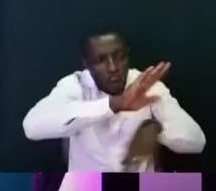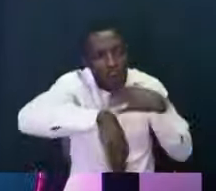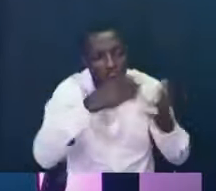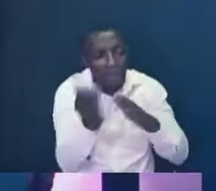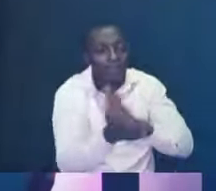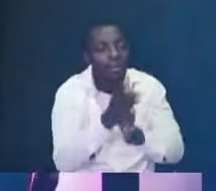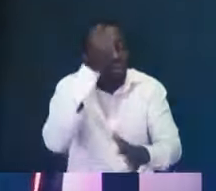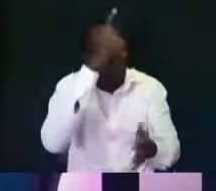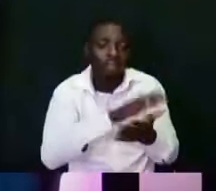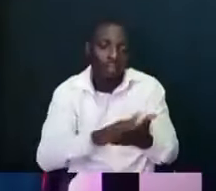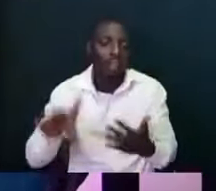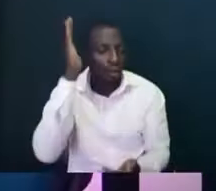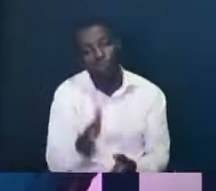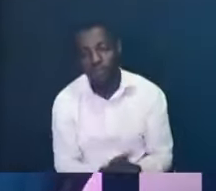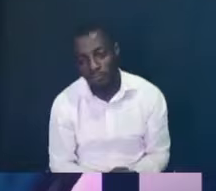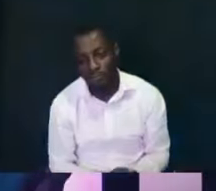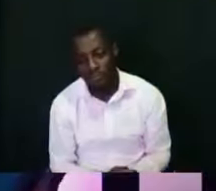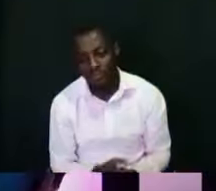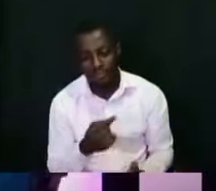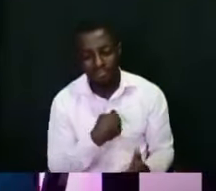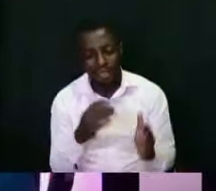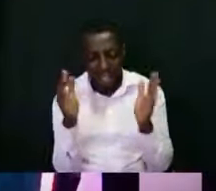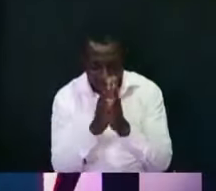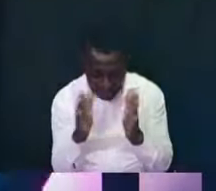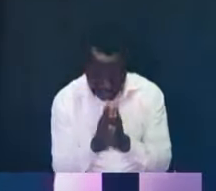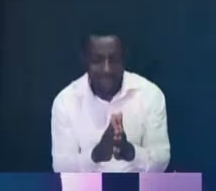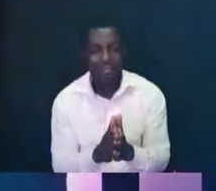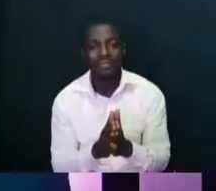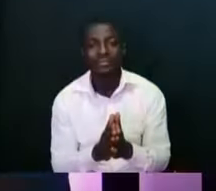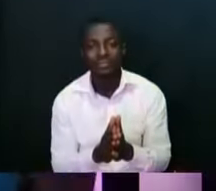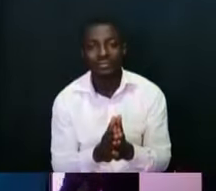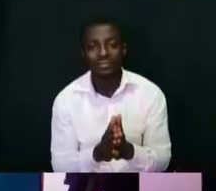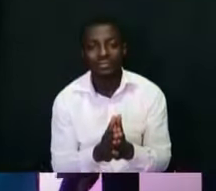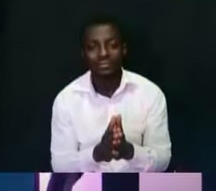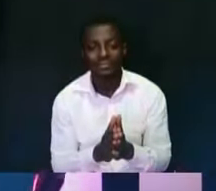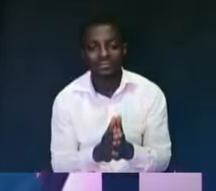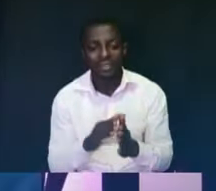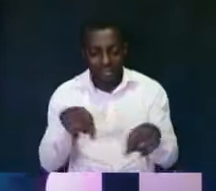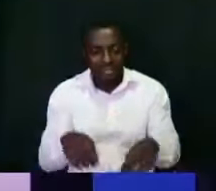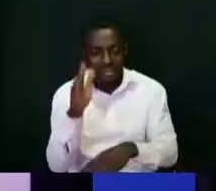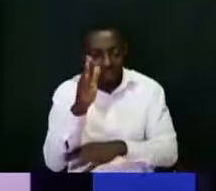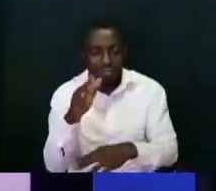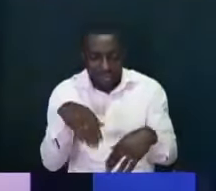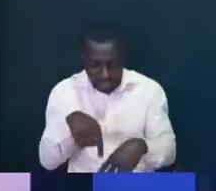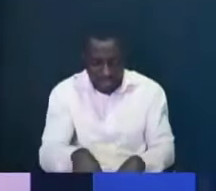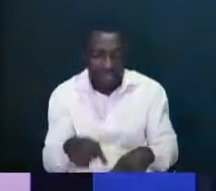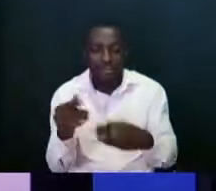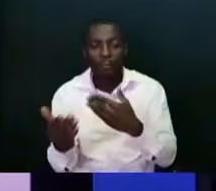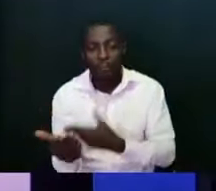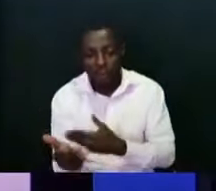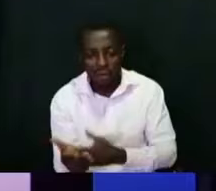I pray this evening or this morning wherever you are or this afternoon wherever you may be on